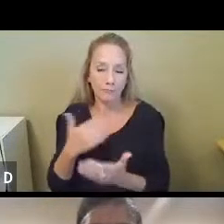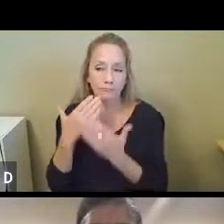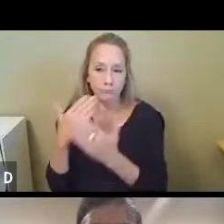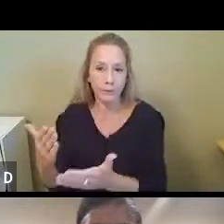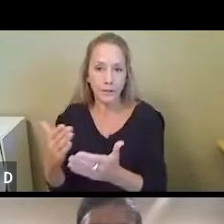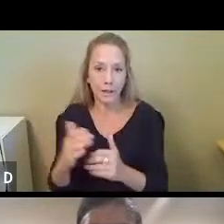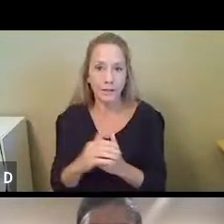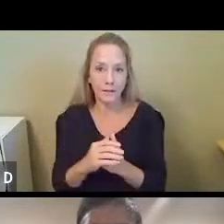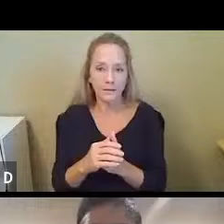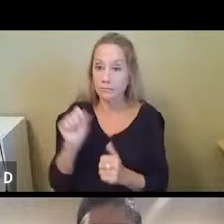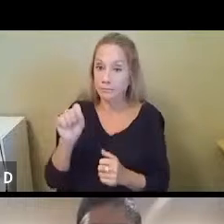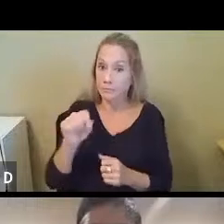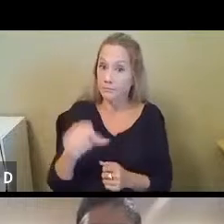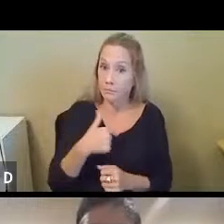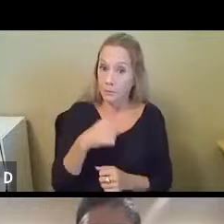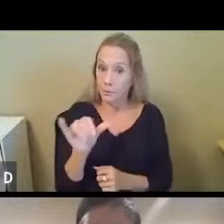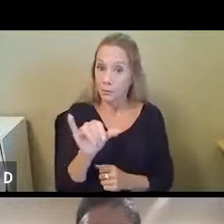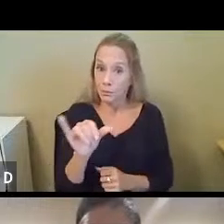also really appreciate